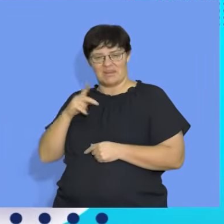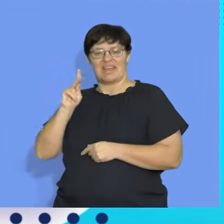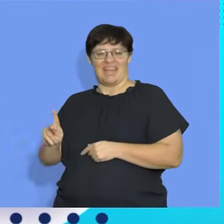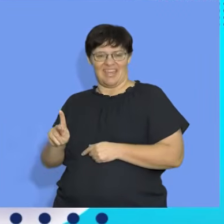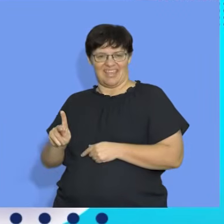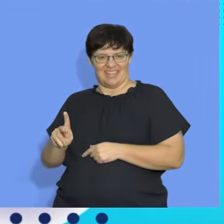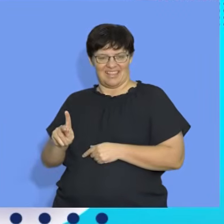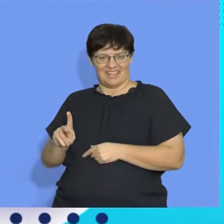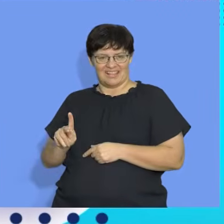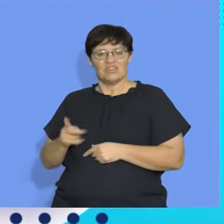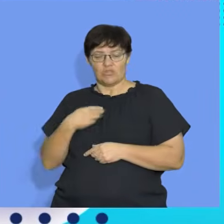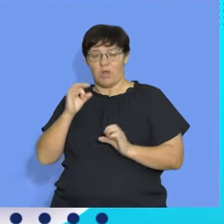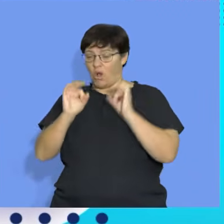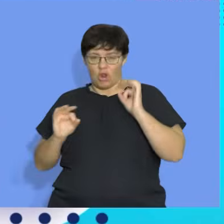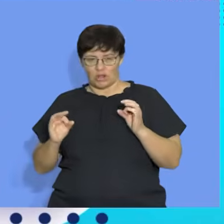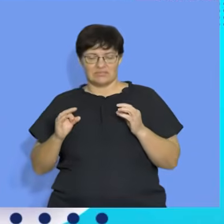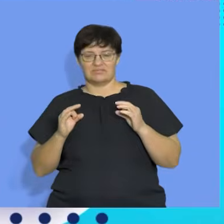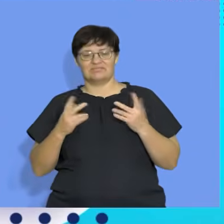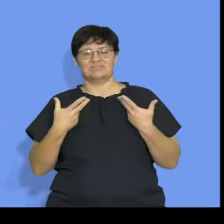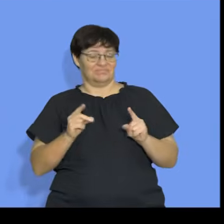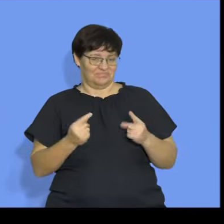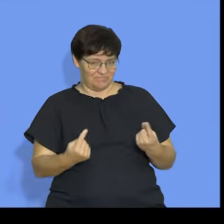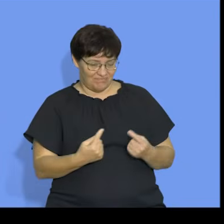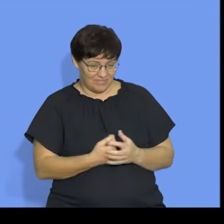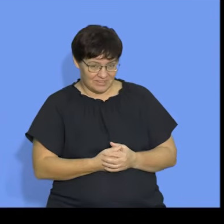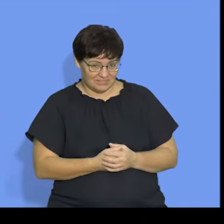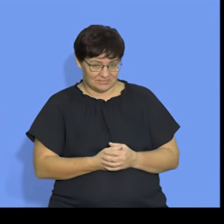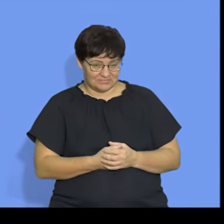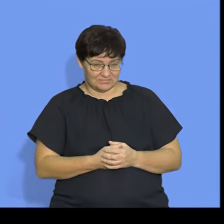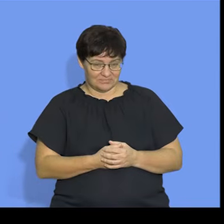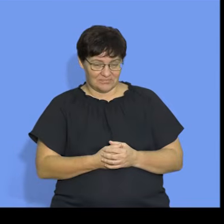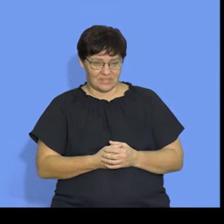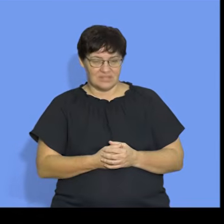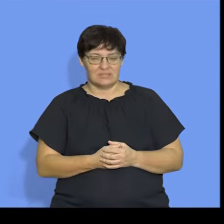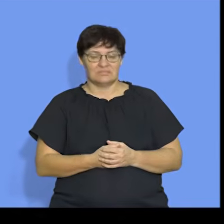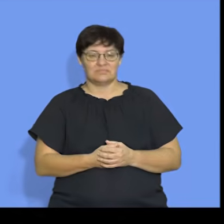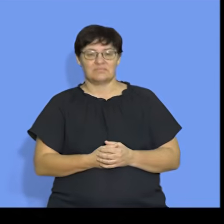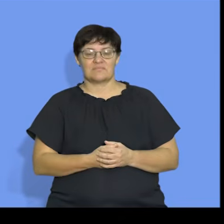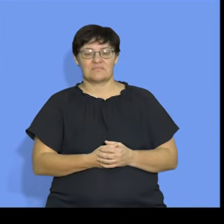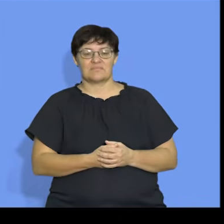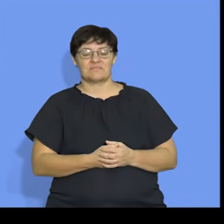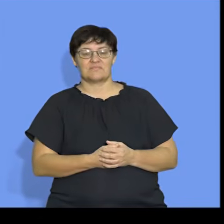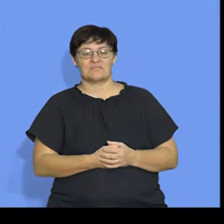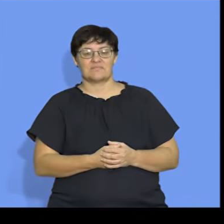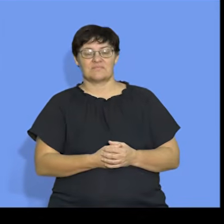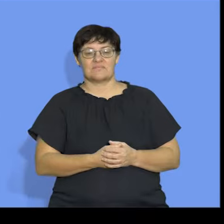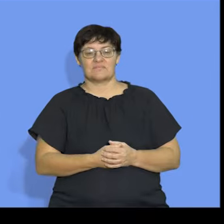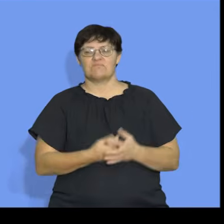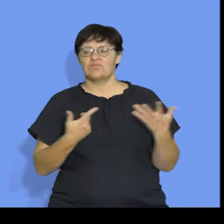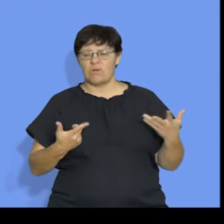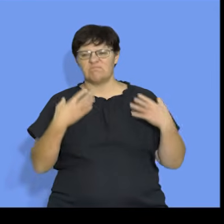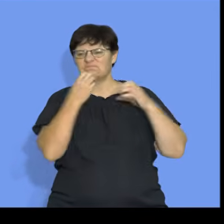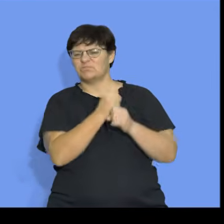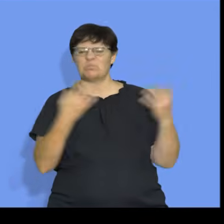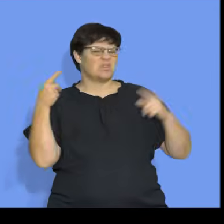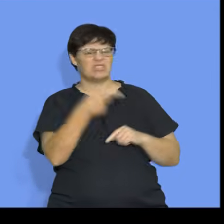to help with blood clotting. Both parties benefit. This one we looked at, so I'm not going to spend too much